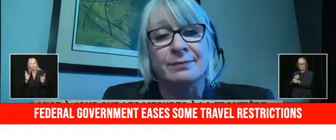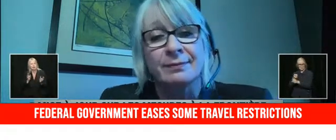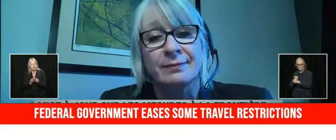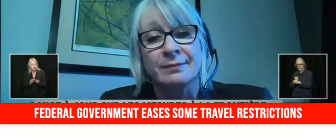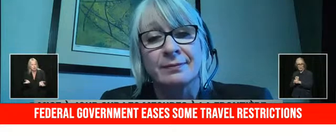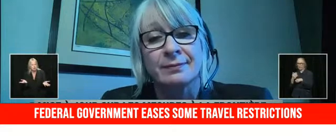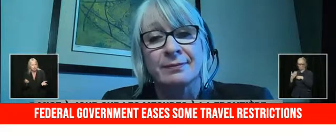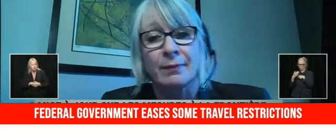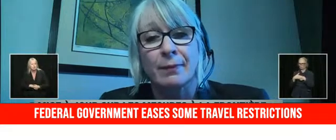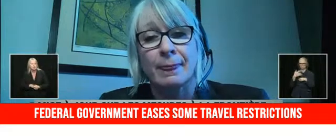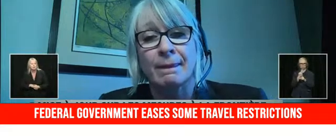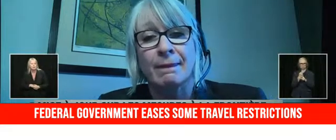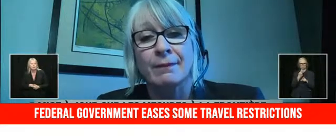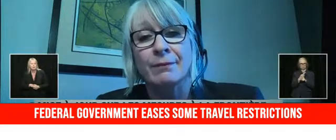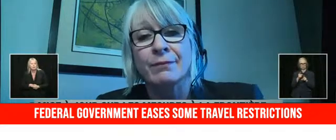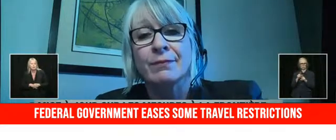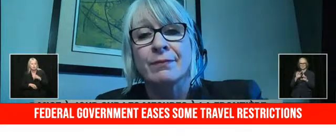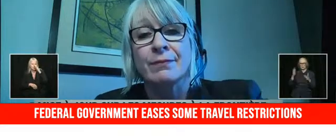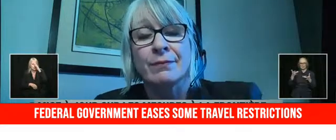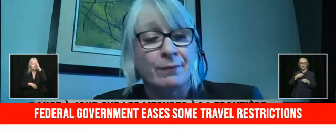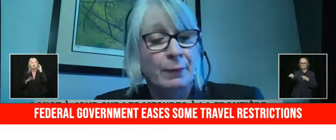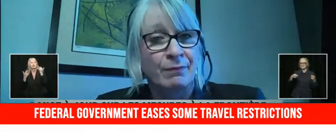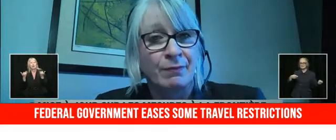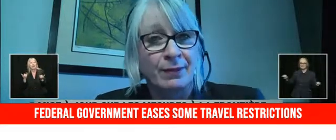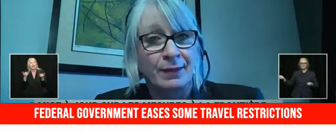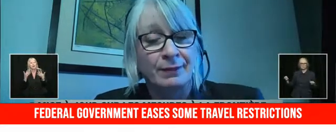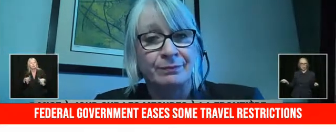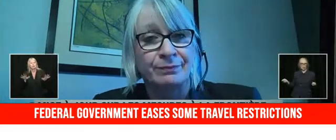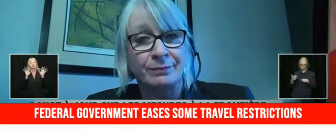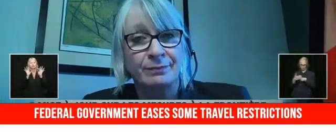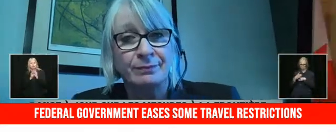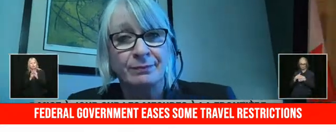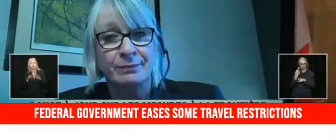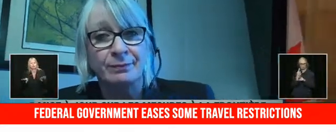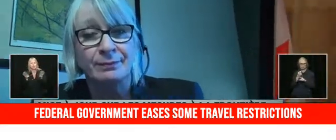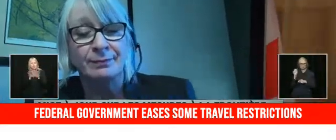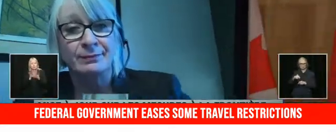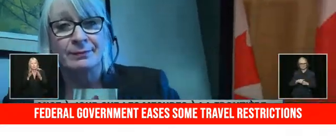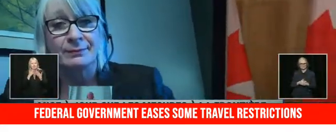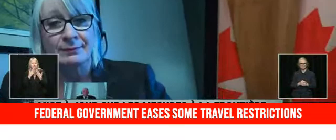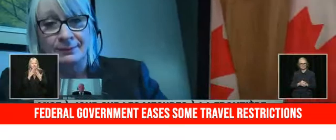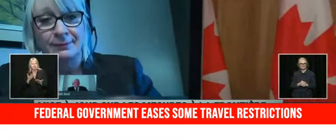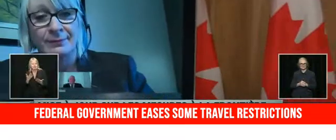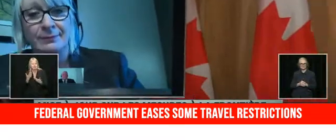deployment. That's all the time we have for today. Thank you all for joining us.